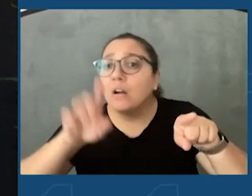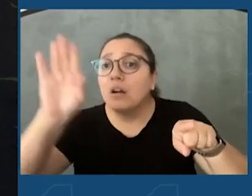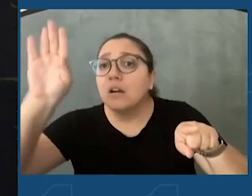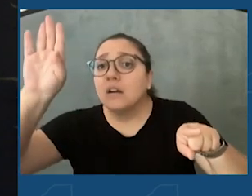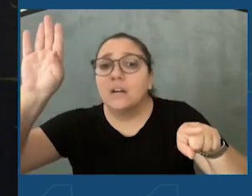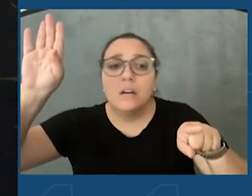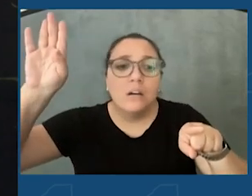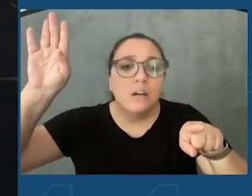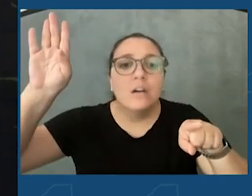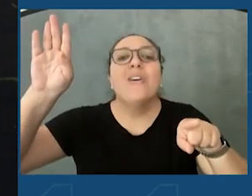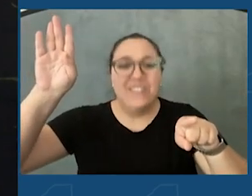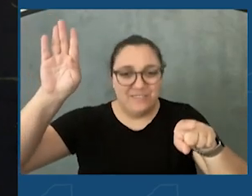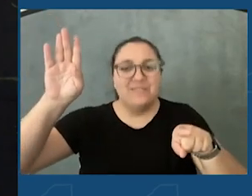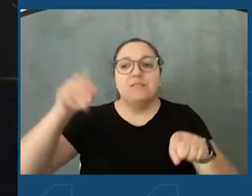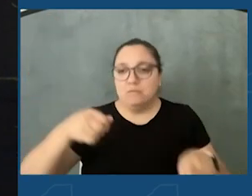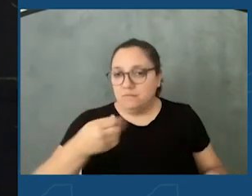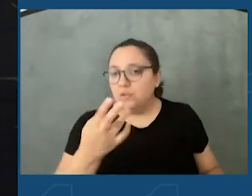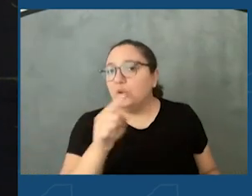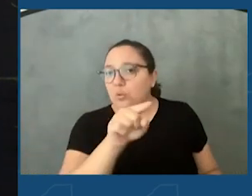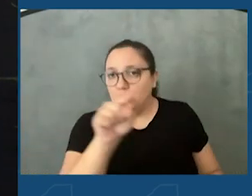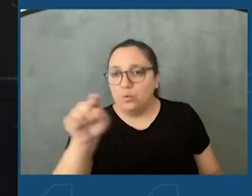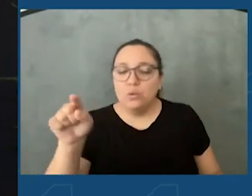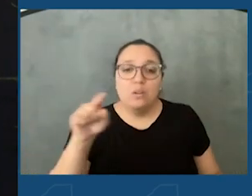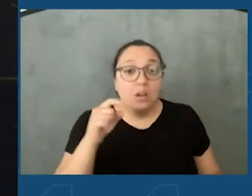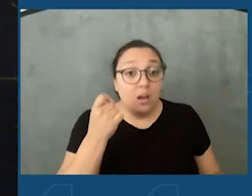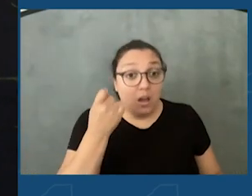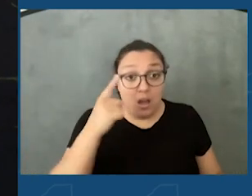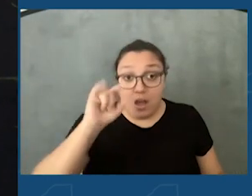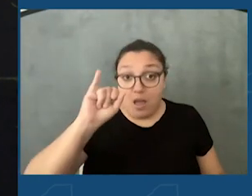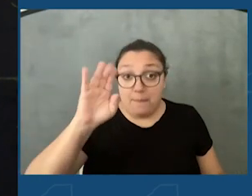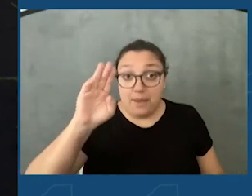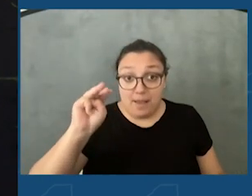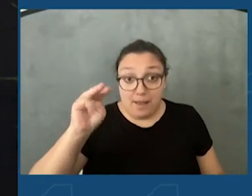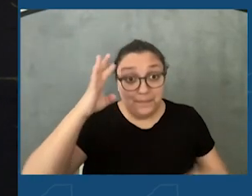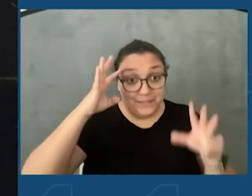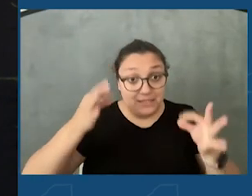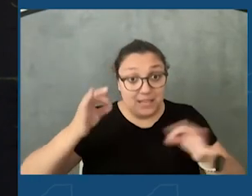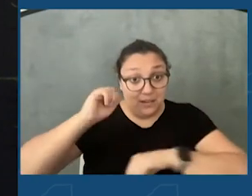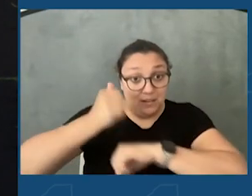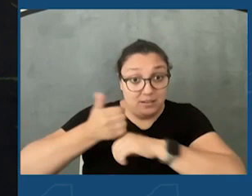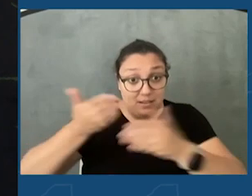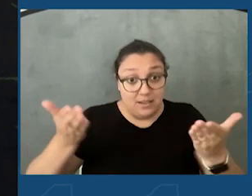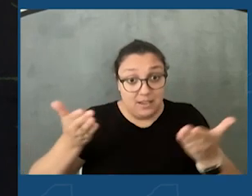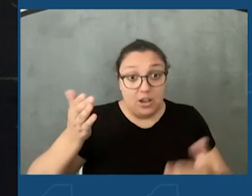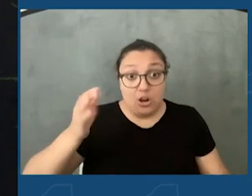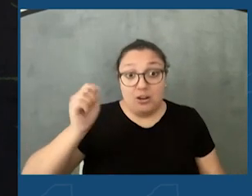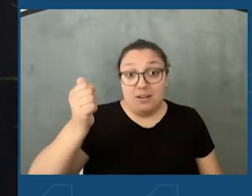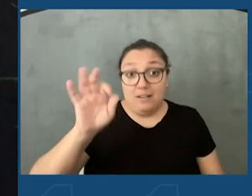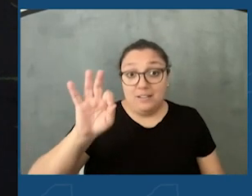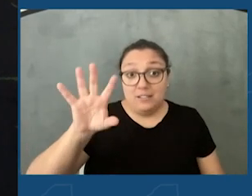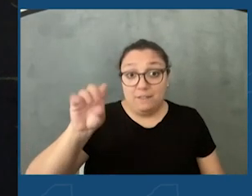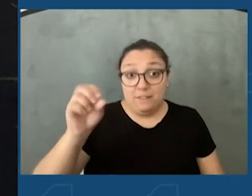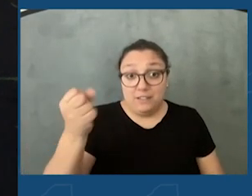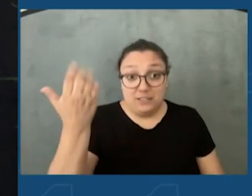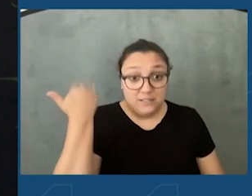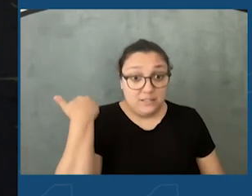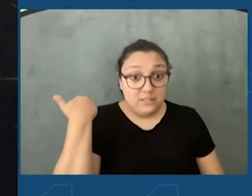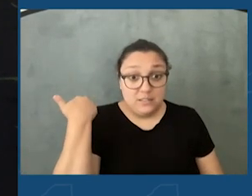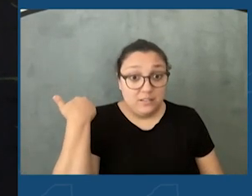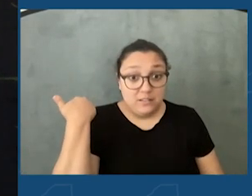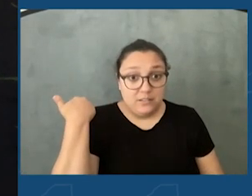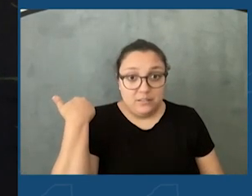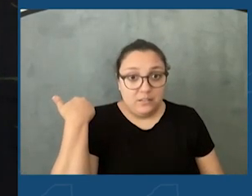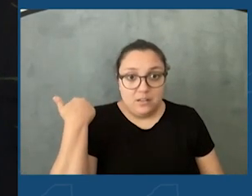this IBM decided this was the place to be in 1950s, a little while ago. They couldn't build it fast